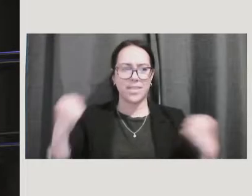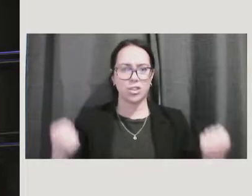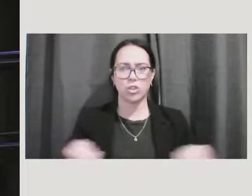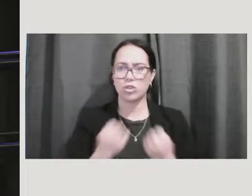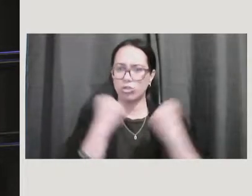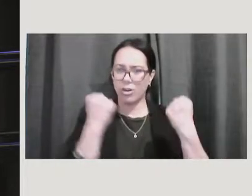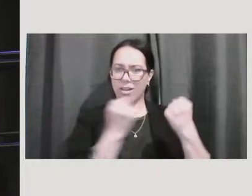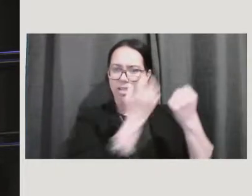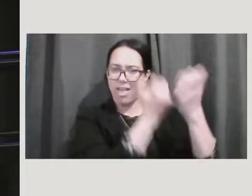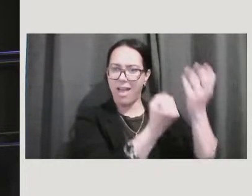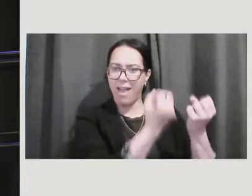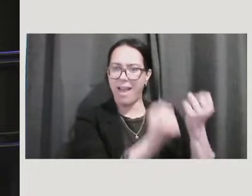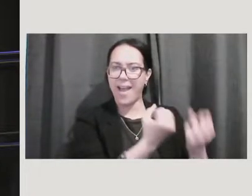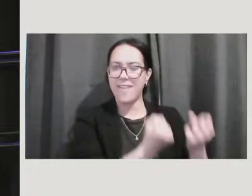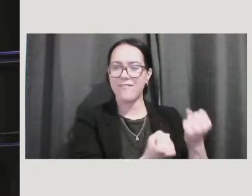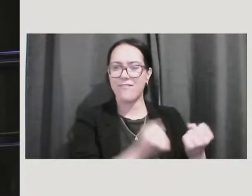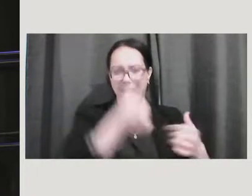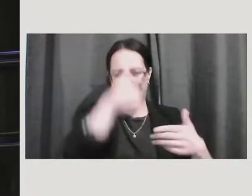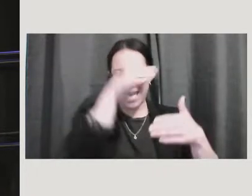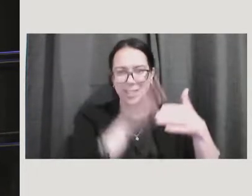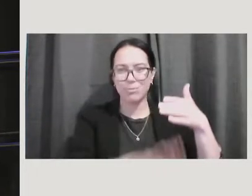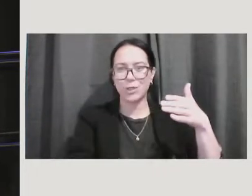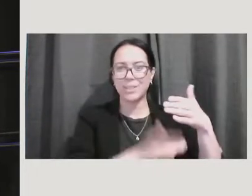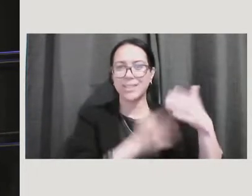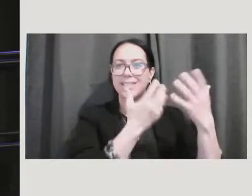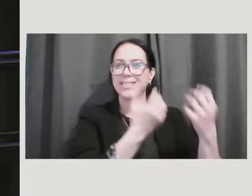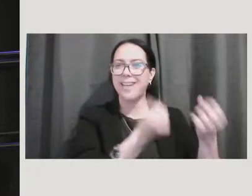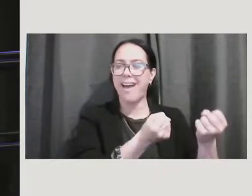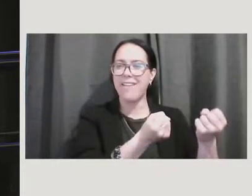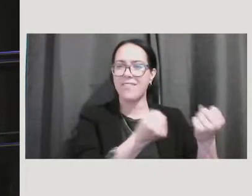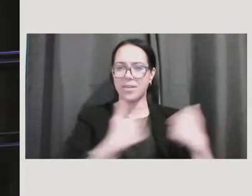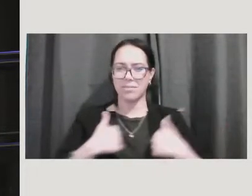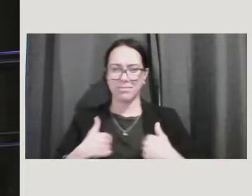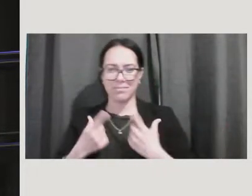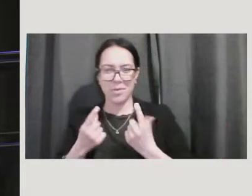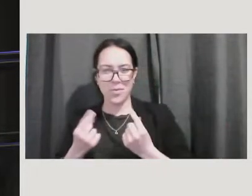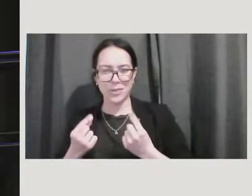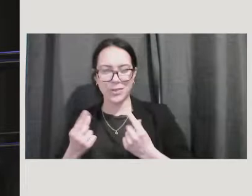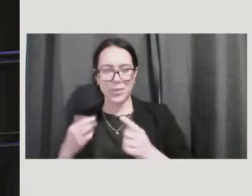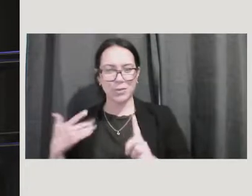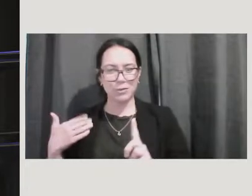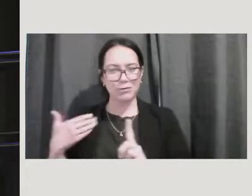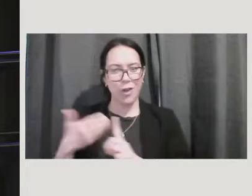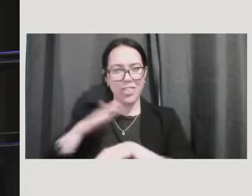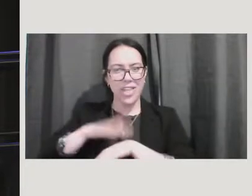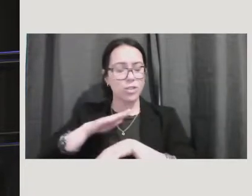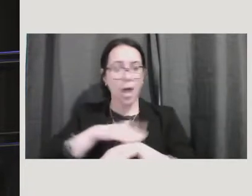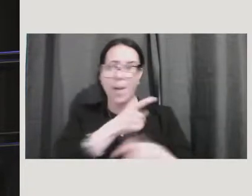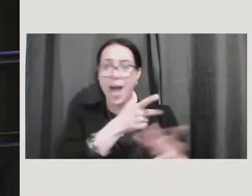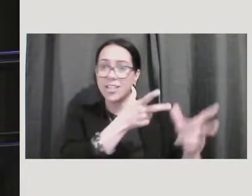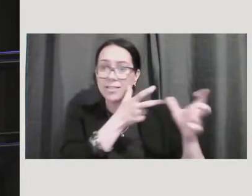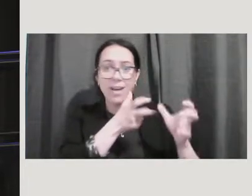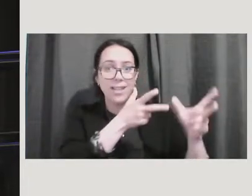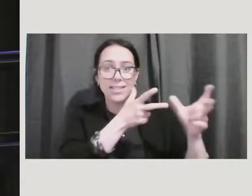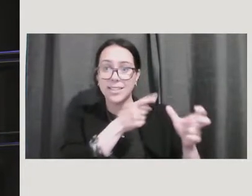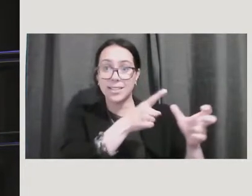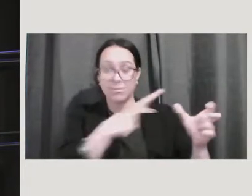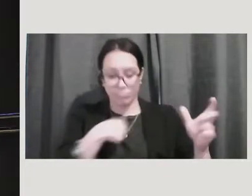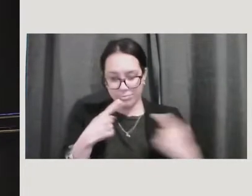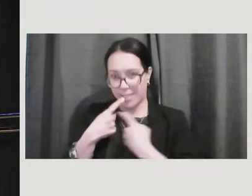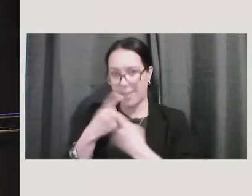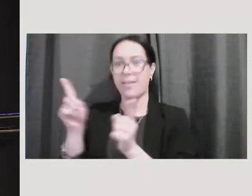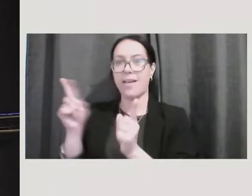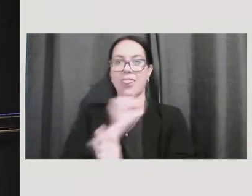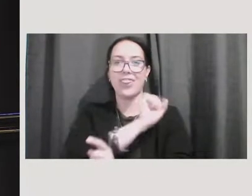the subject matter expertise lies and all I ever had to do over all of that time was to listen to them and to be their voice